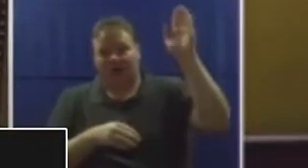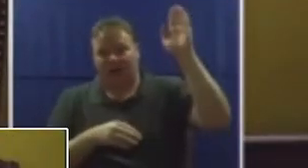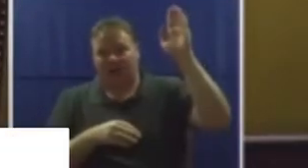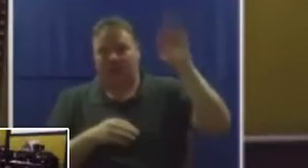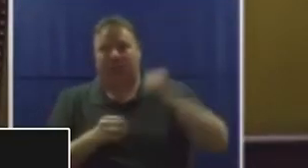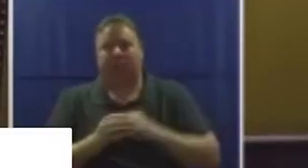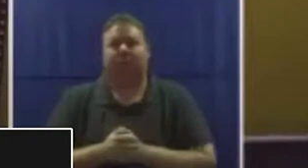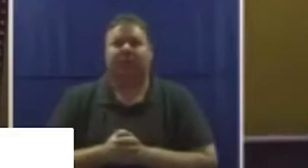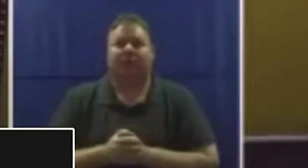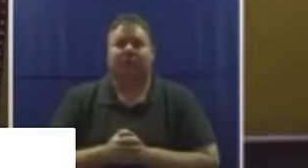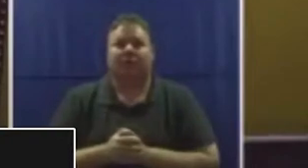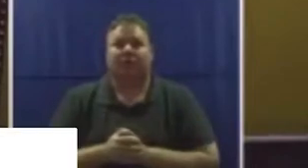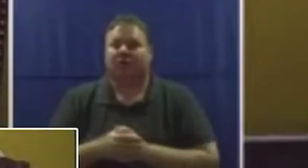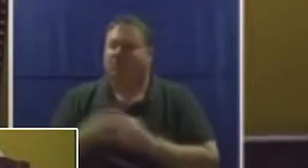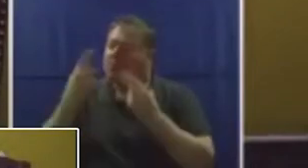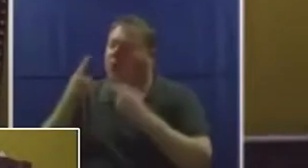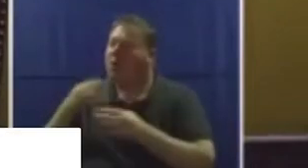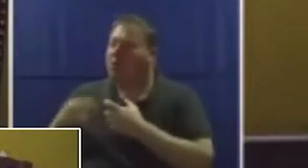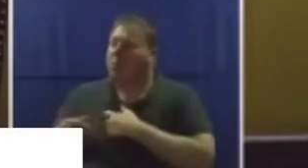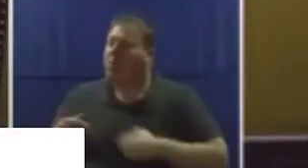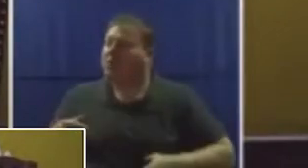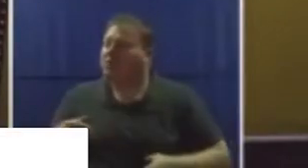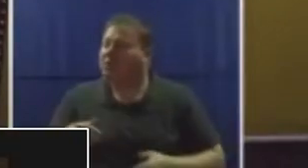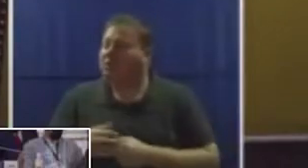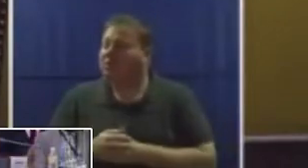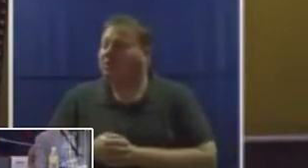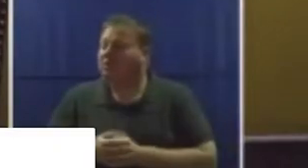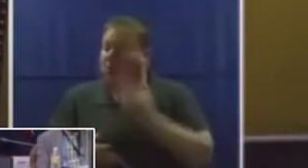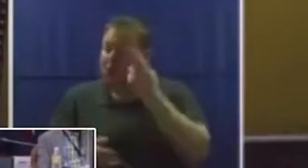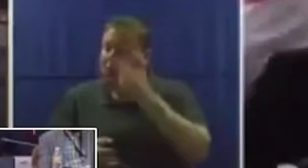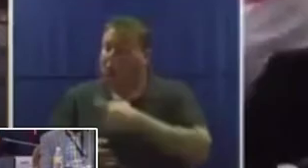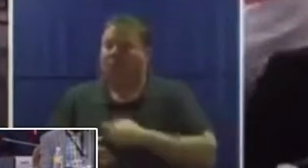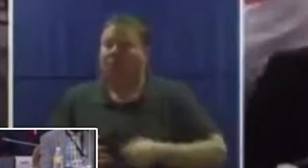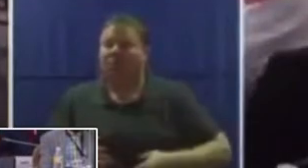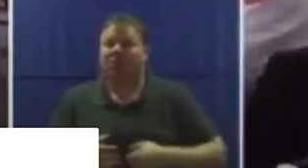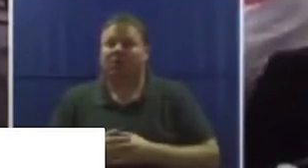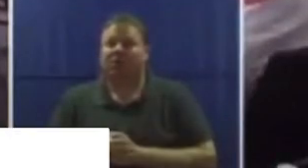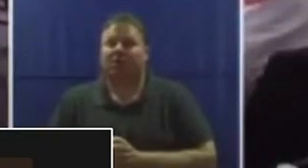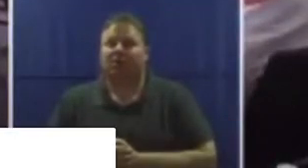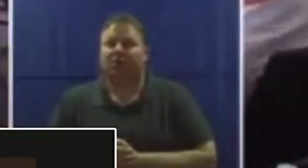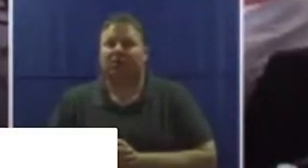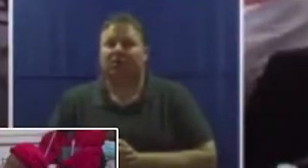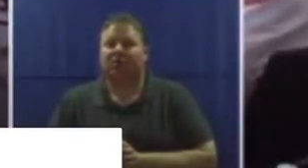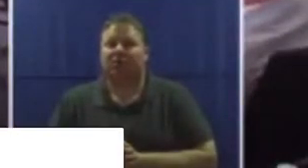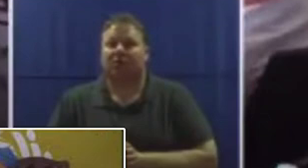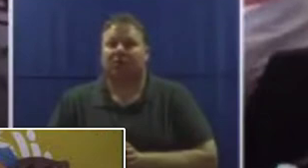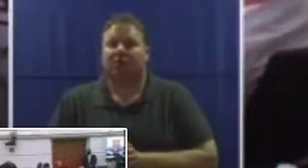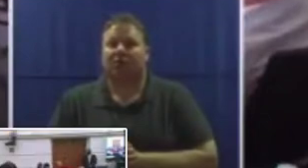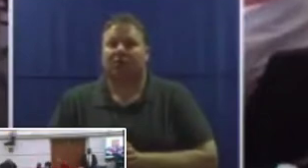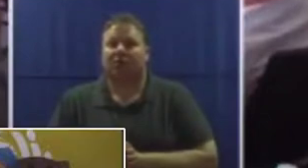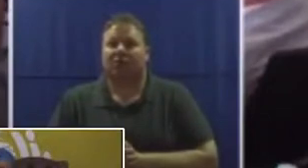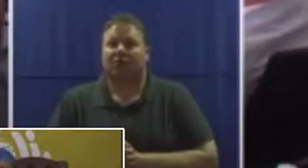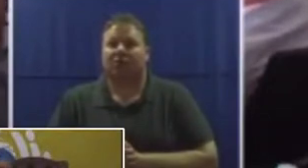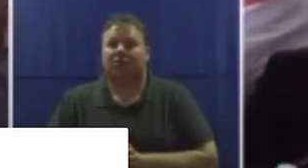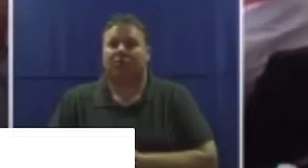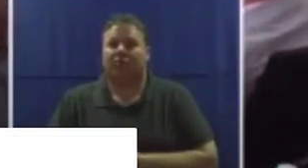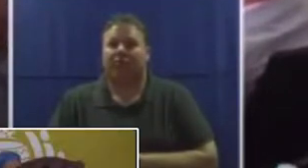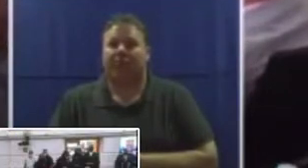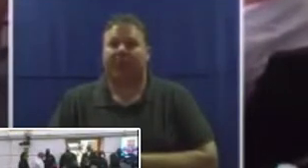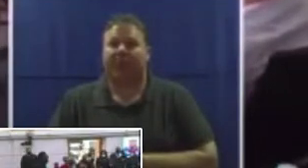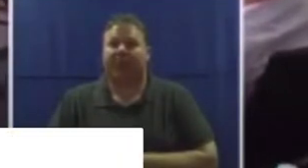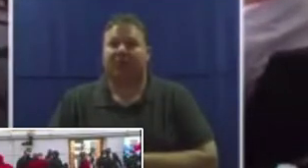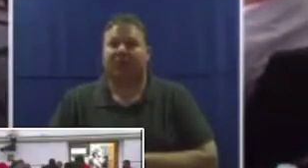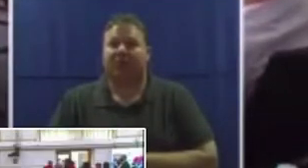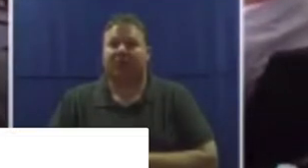President, the honorable president. But on a point of order, Speaker, the Honourable the point of order, point of order